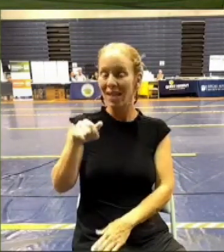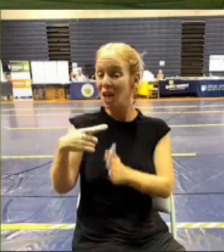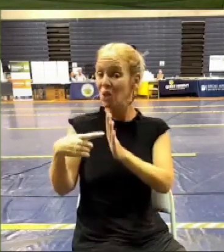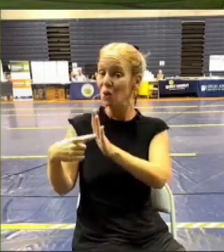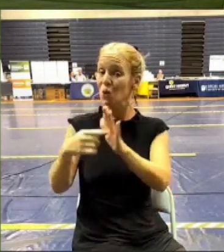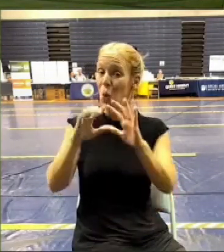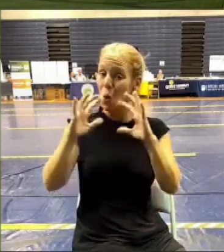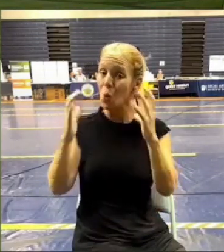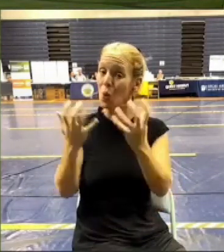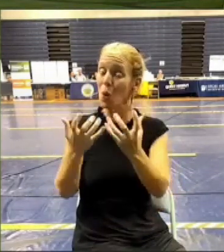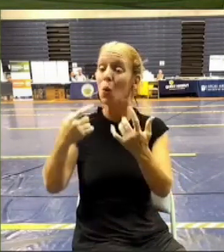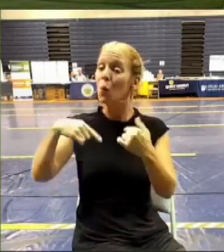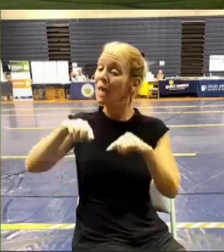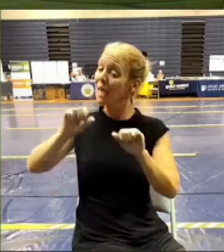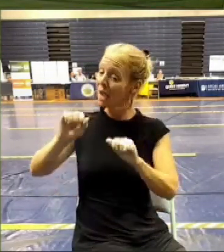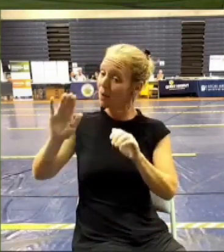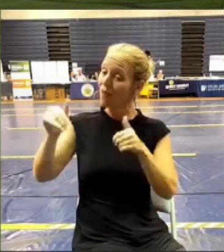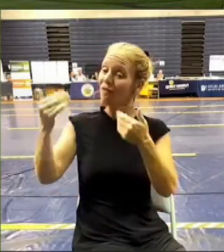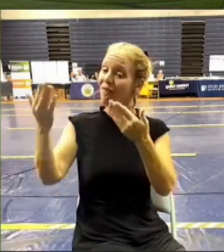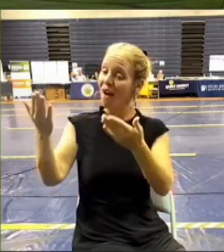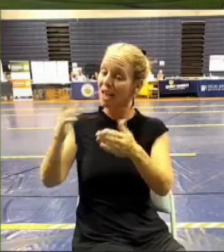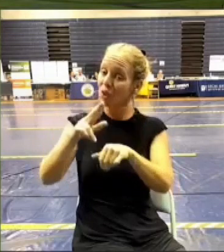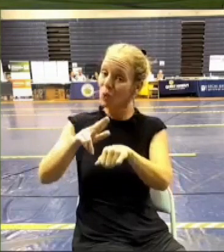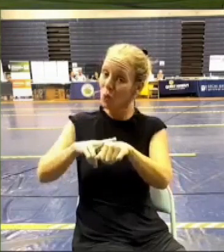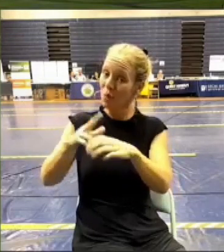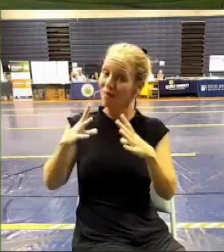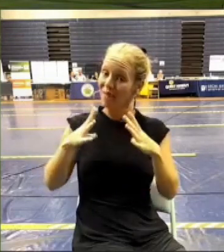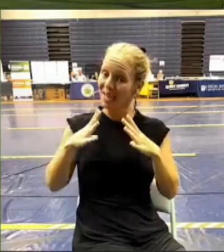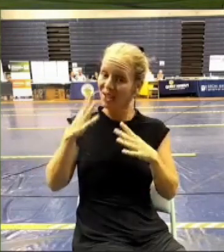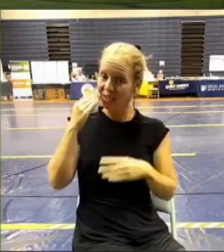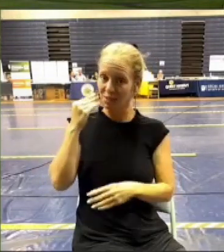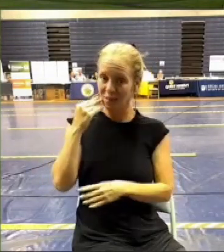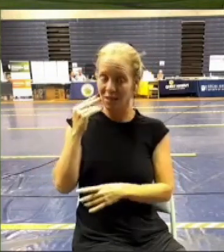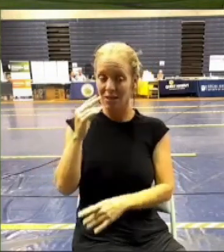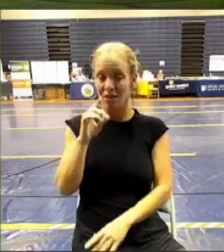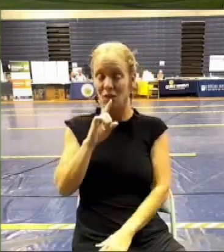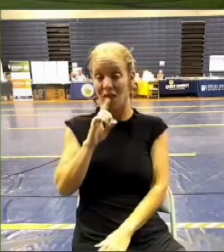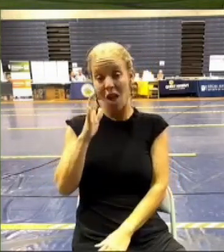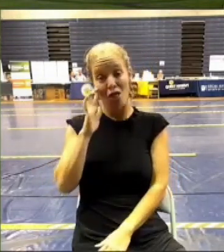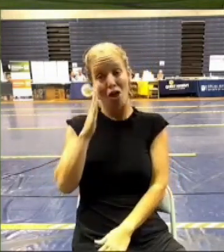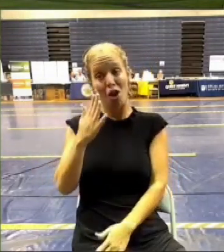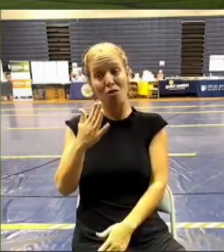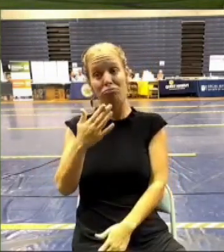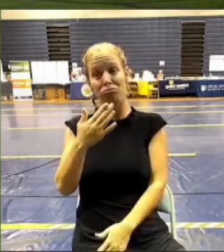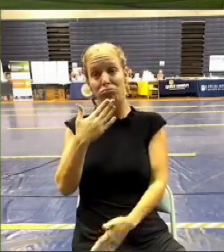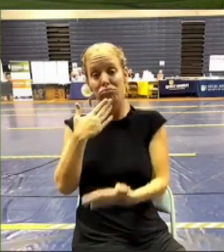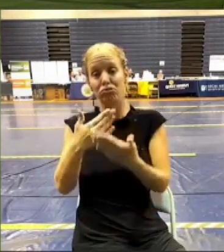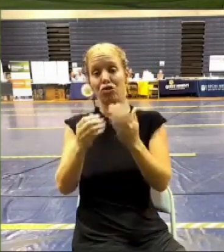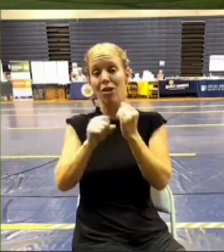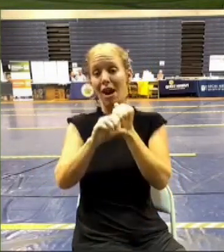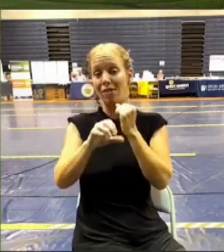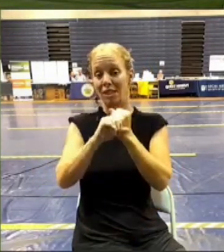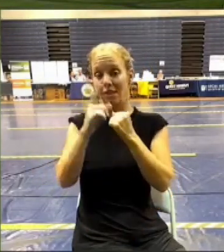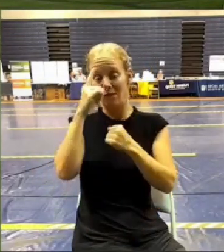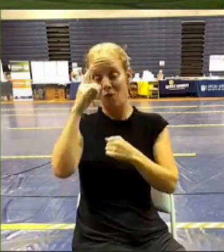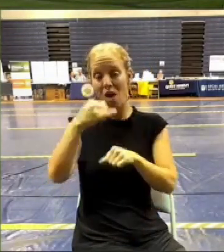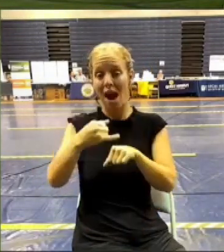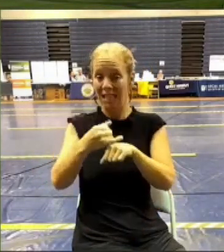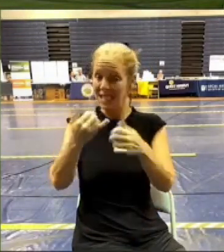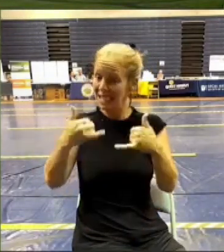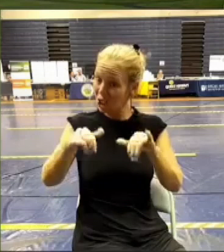vacation experience." And I don't know if you saw it on TV, but that was a great advertising for our island. And I might add, the owner